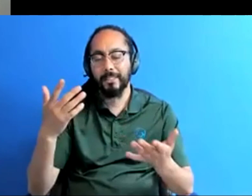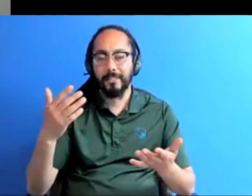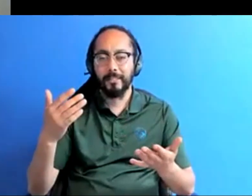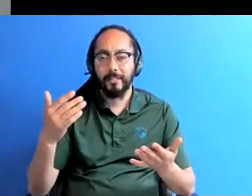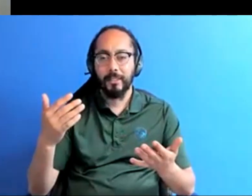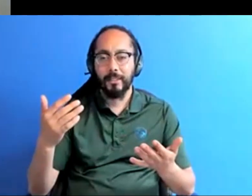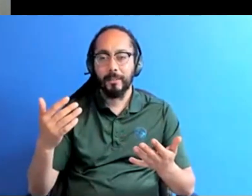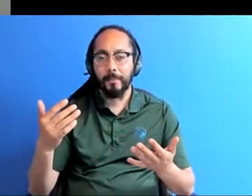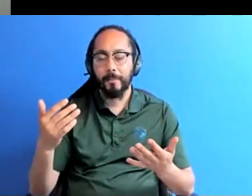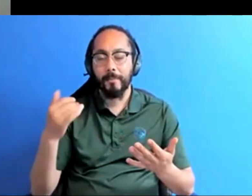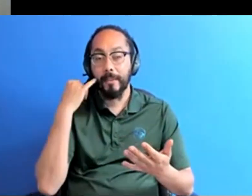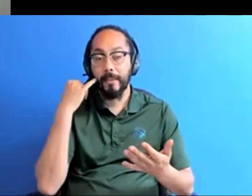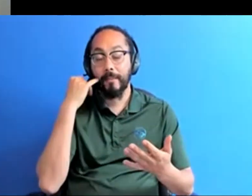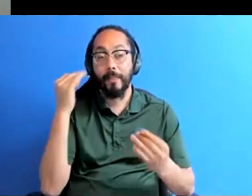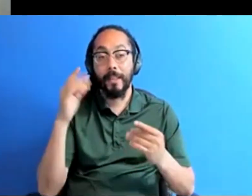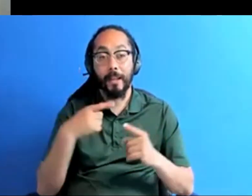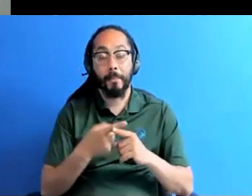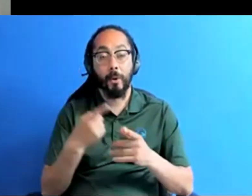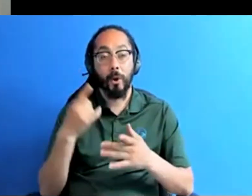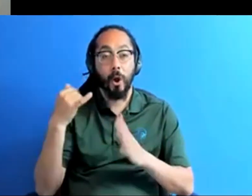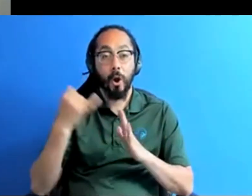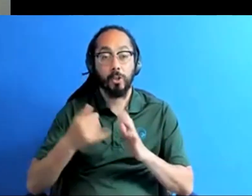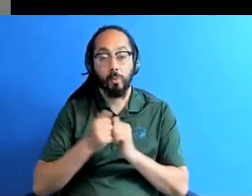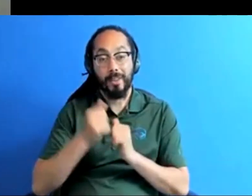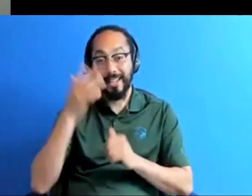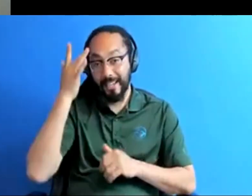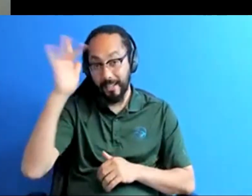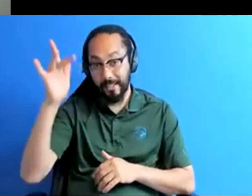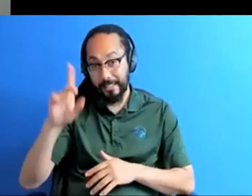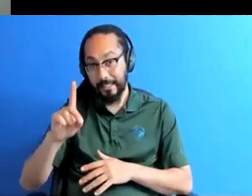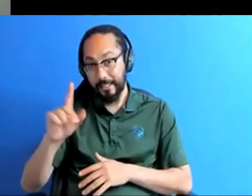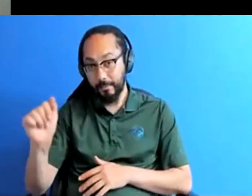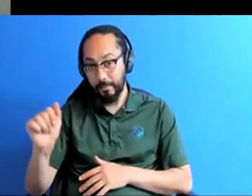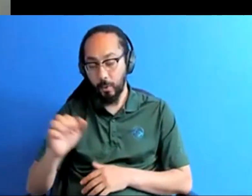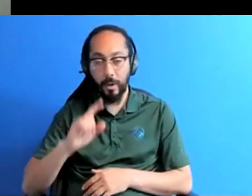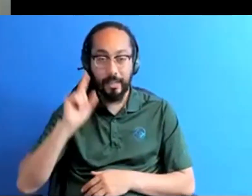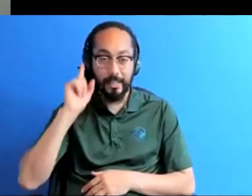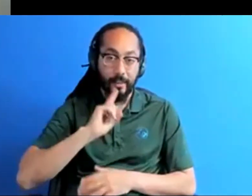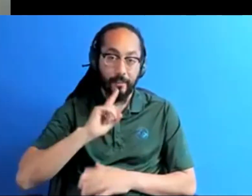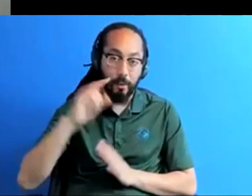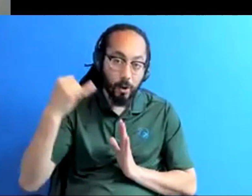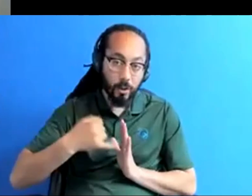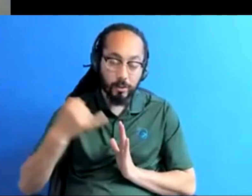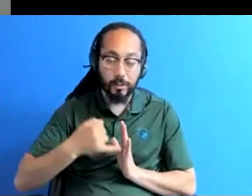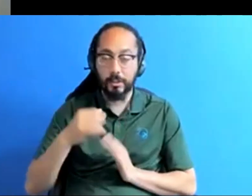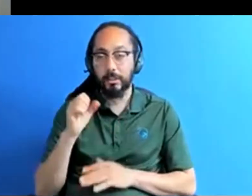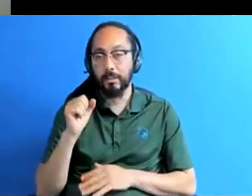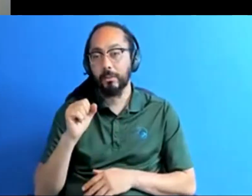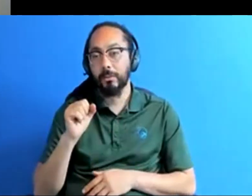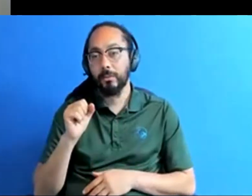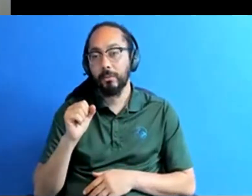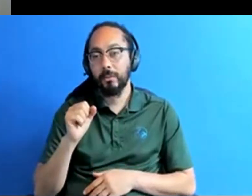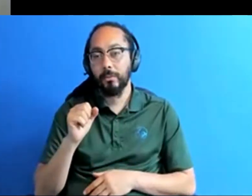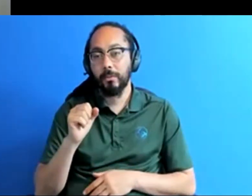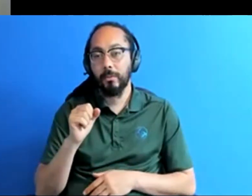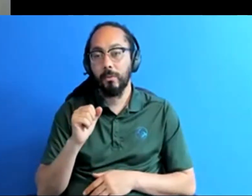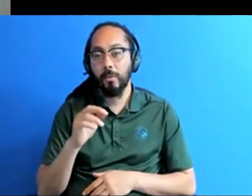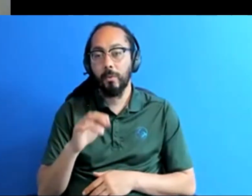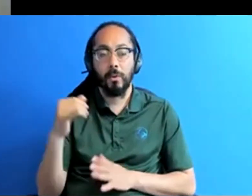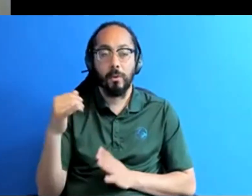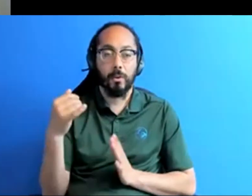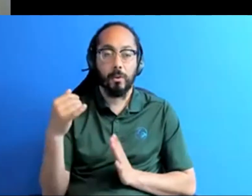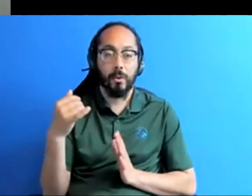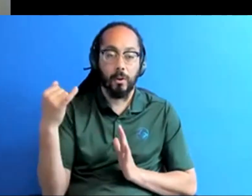thinking about artists with intellectual disabilities, thinking about deaf artists, thinking about artists who might have print